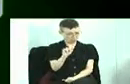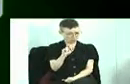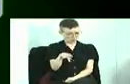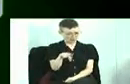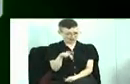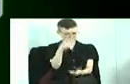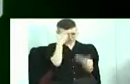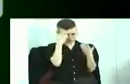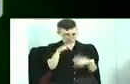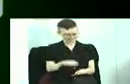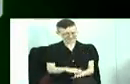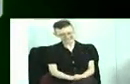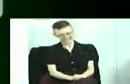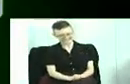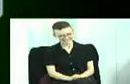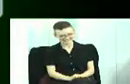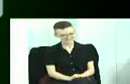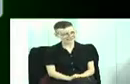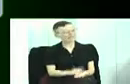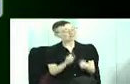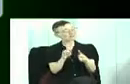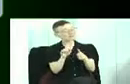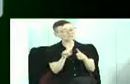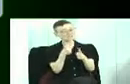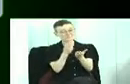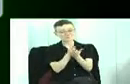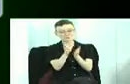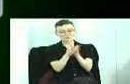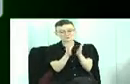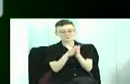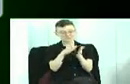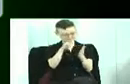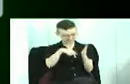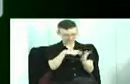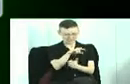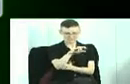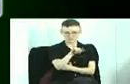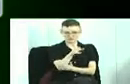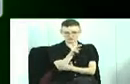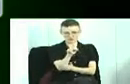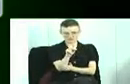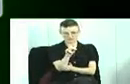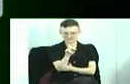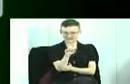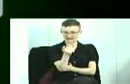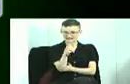Our first reading this morning comes from the Gospel according to John chapter 18, beginning at verse 1.